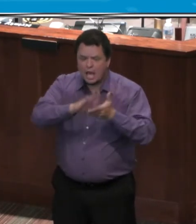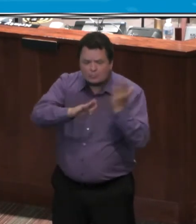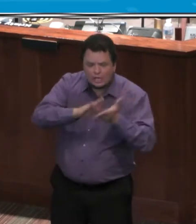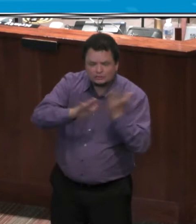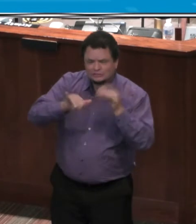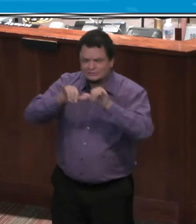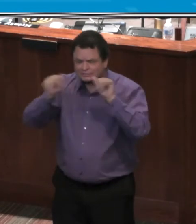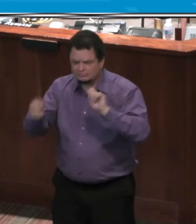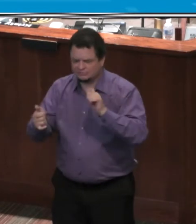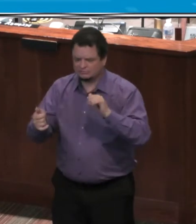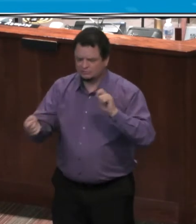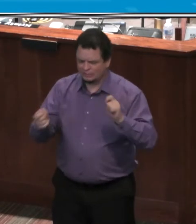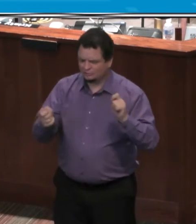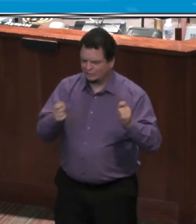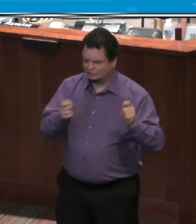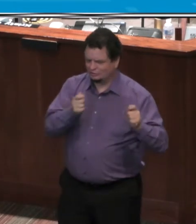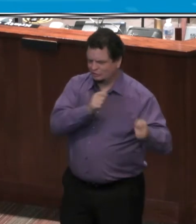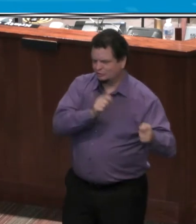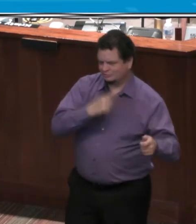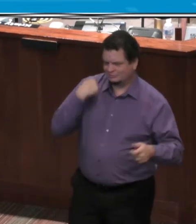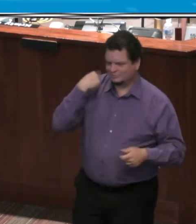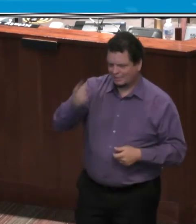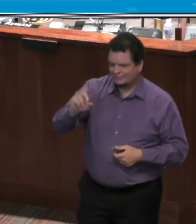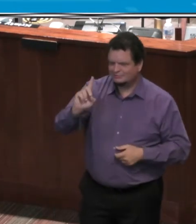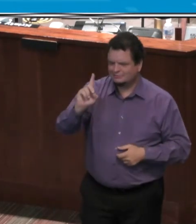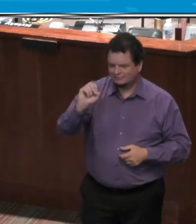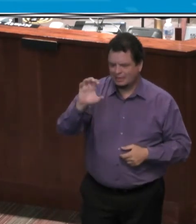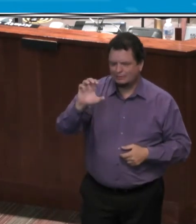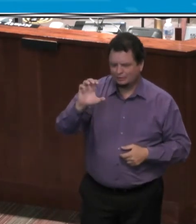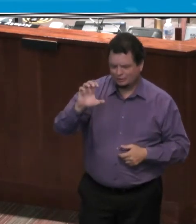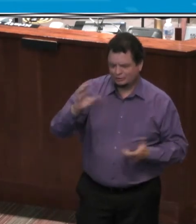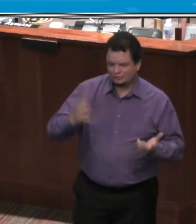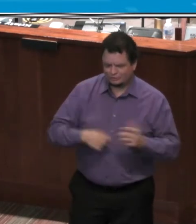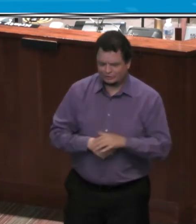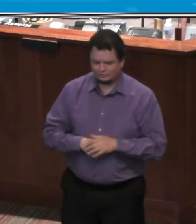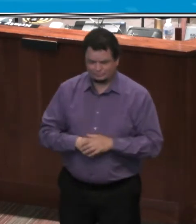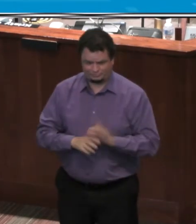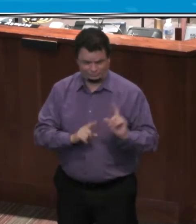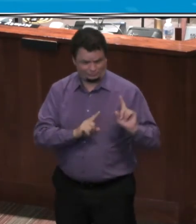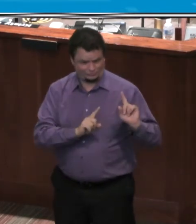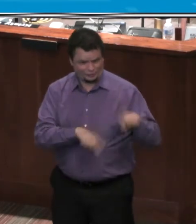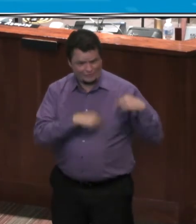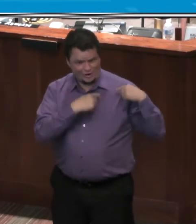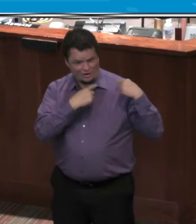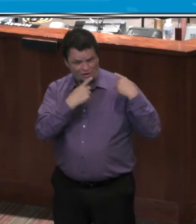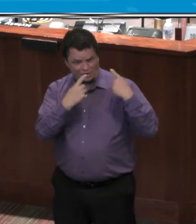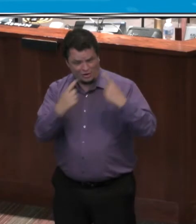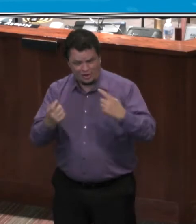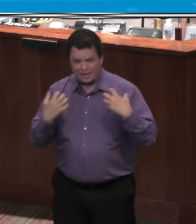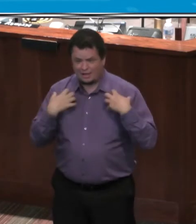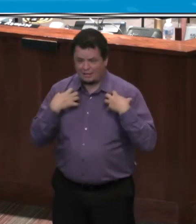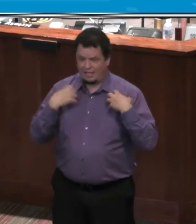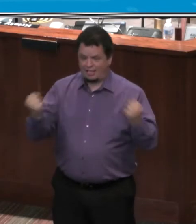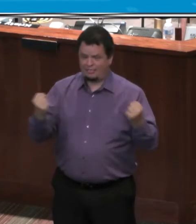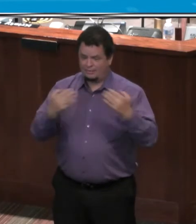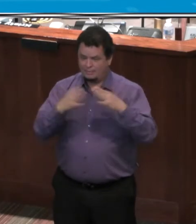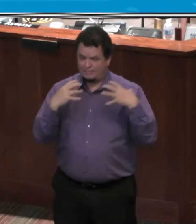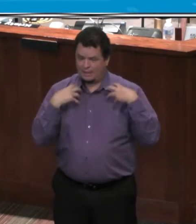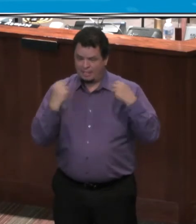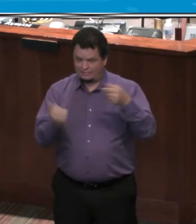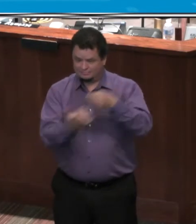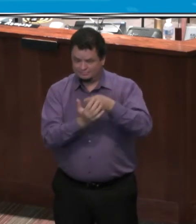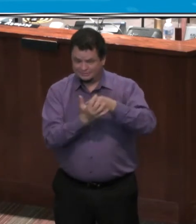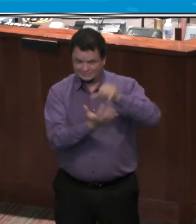year to date, the Public Health Department has brought in $11.4 million and